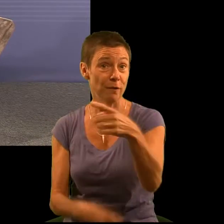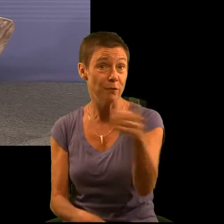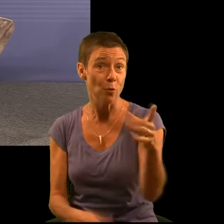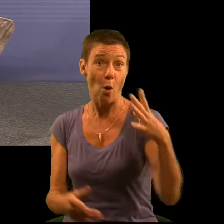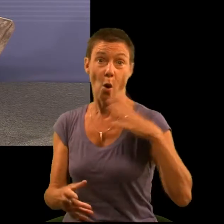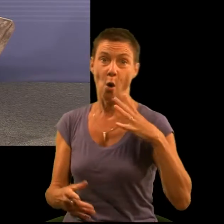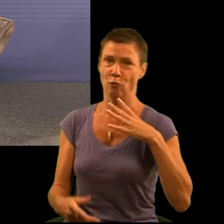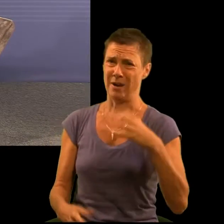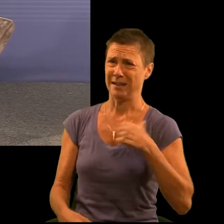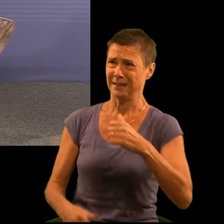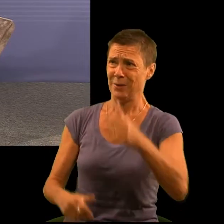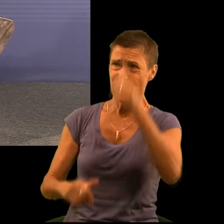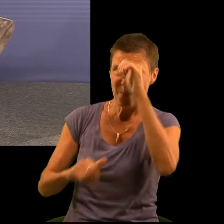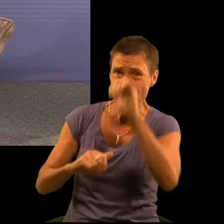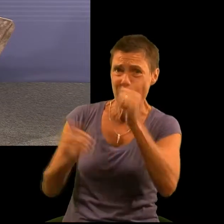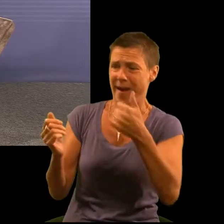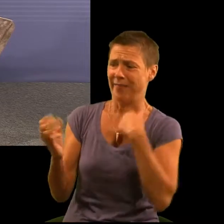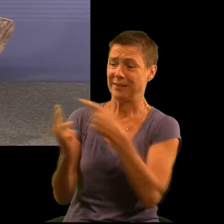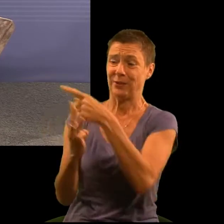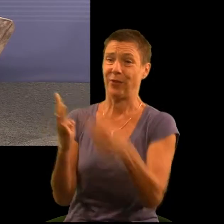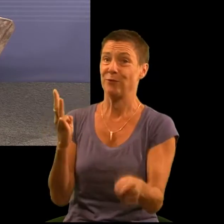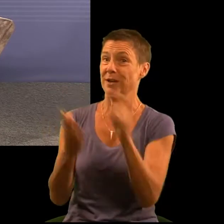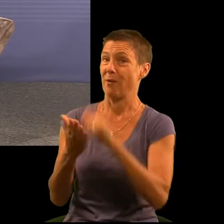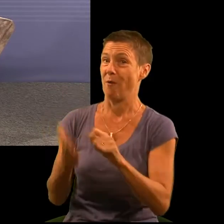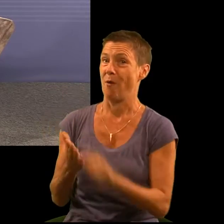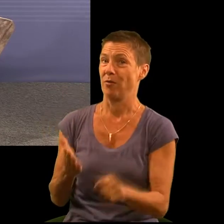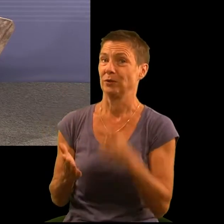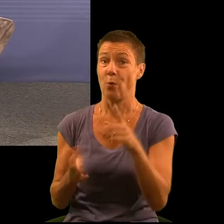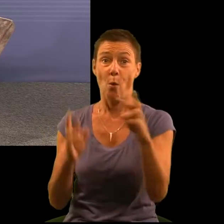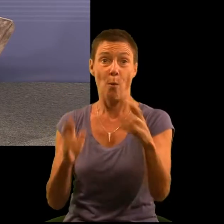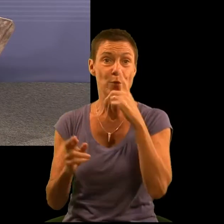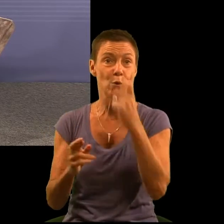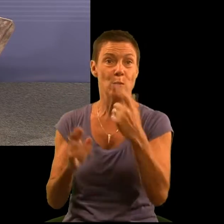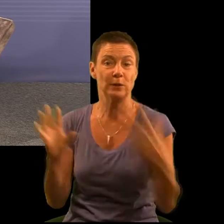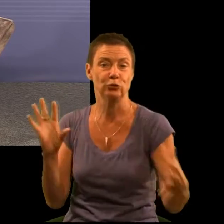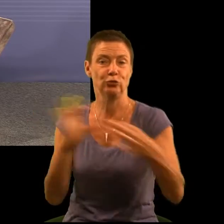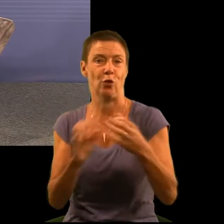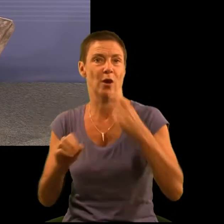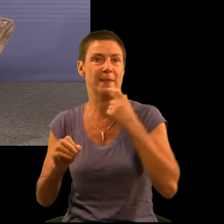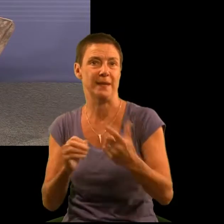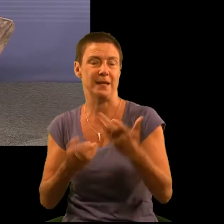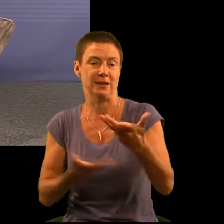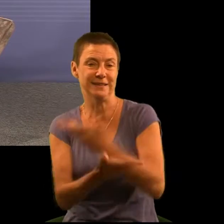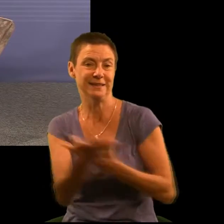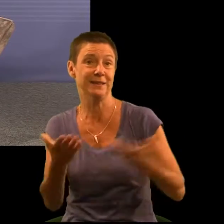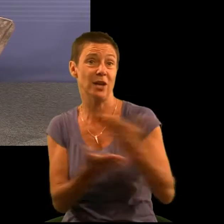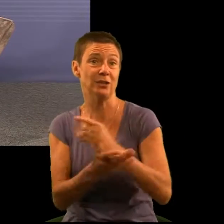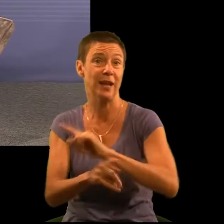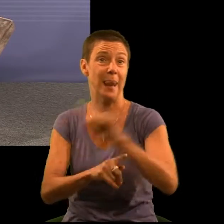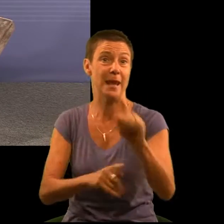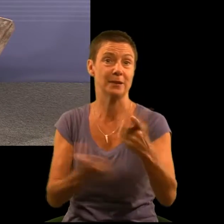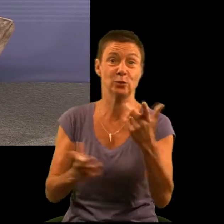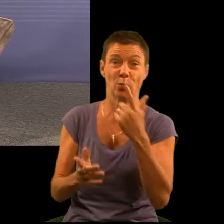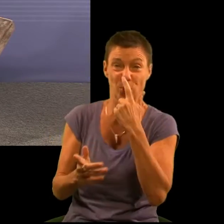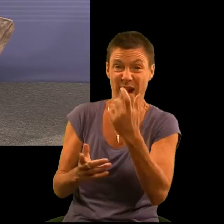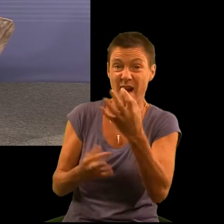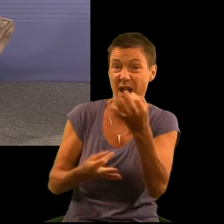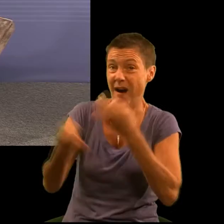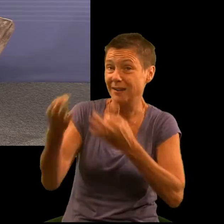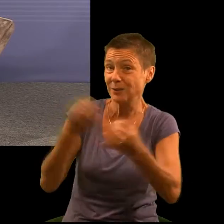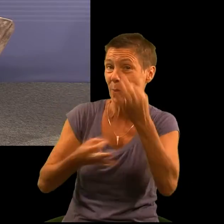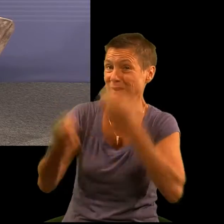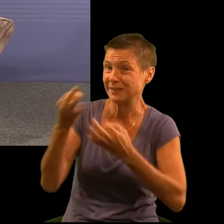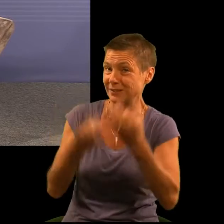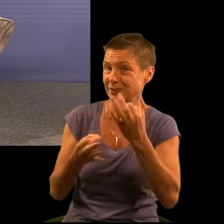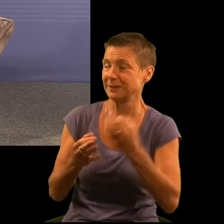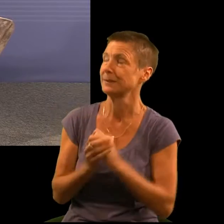be big fans of these authors, and I hope you'll join the chat as the event goes on to ask any burning questions you have for them.